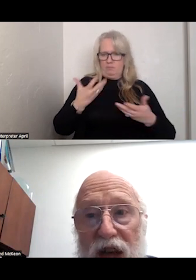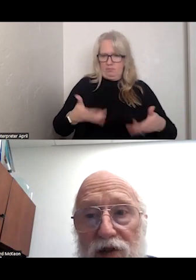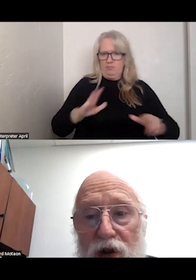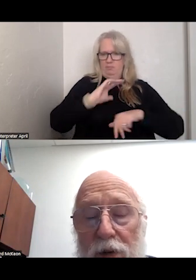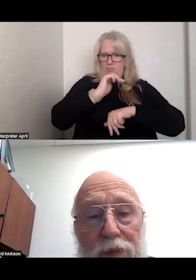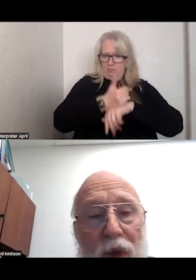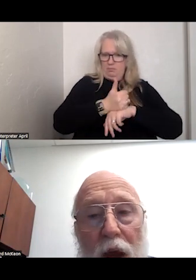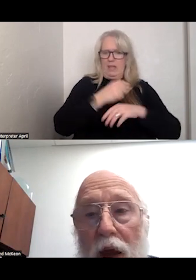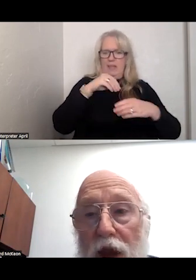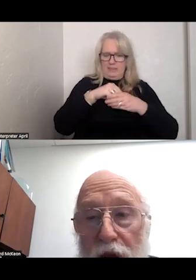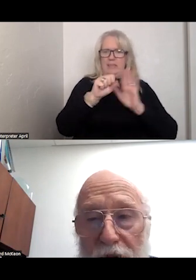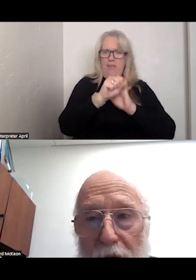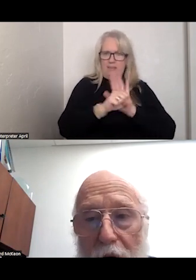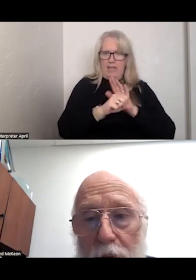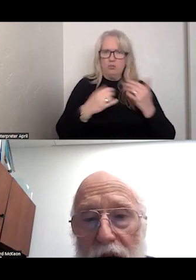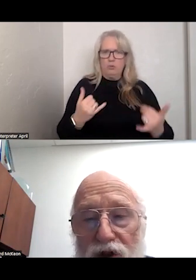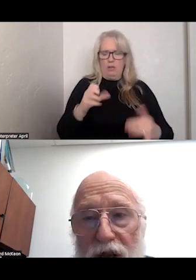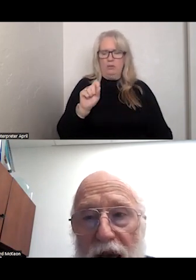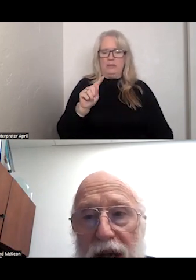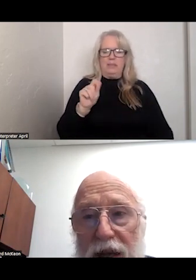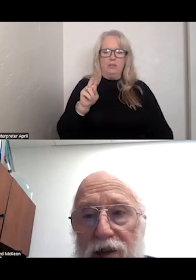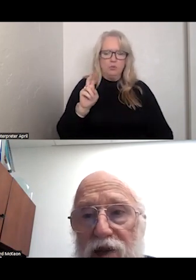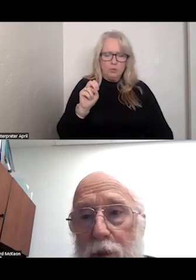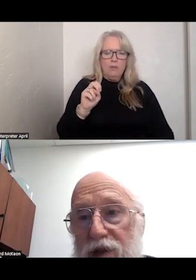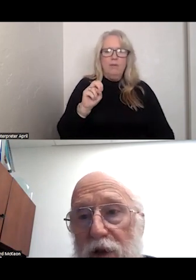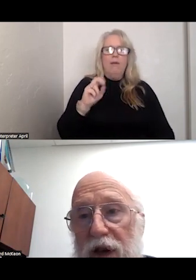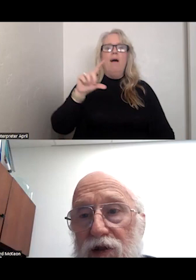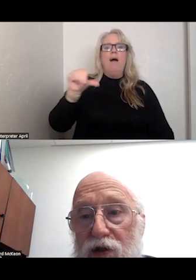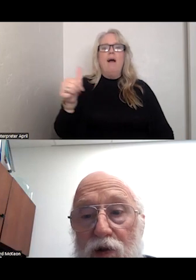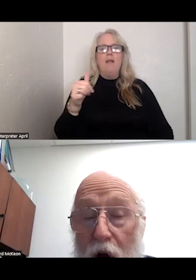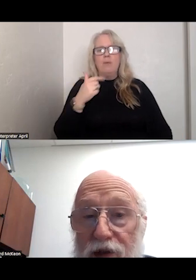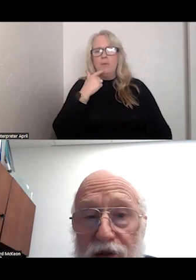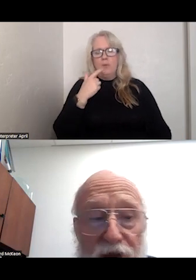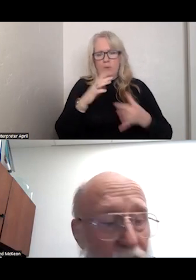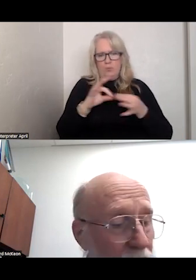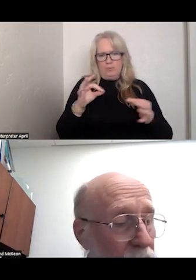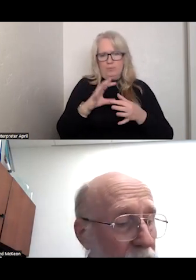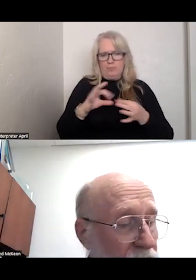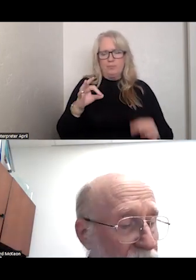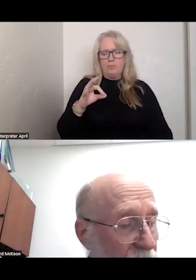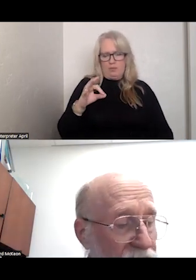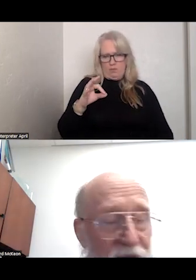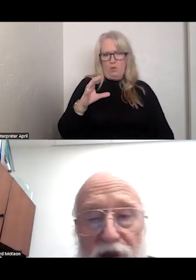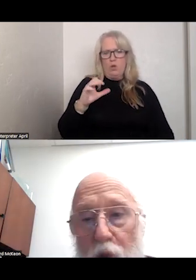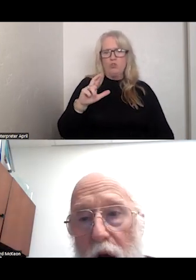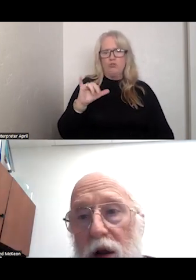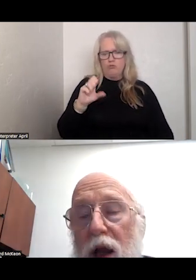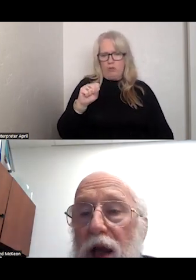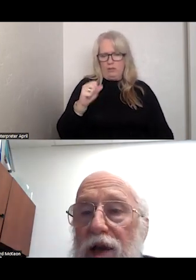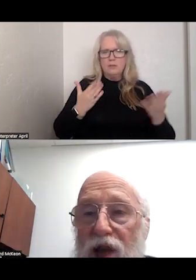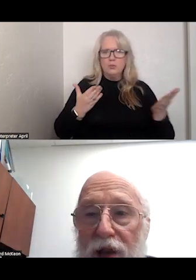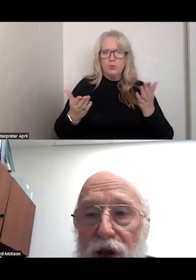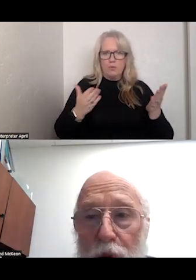into statute. The other thing that I'll mention that is specific to crisis services as